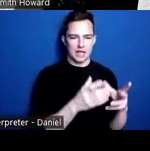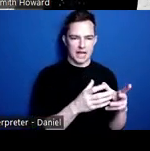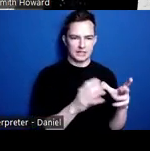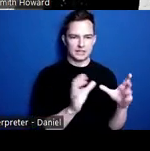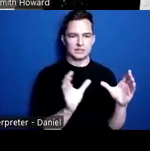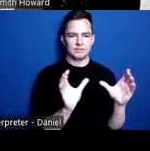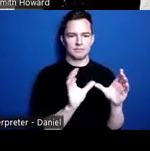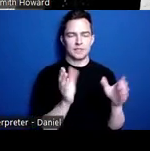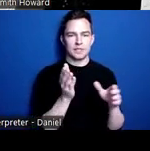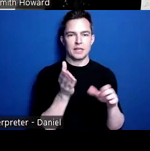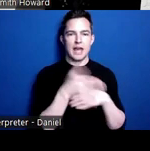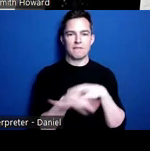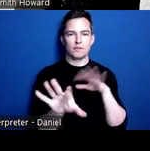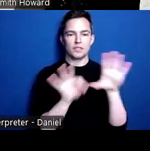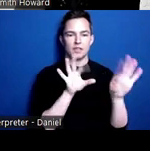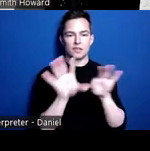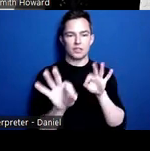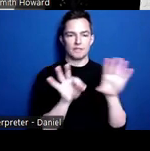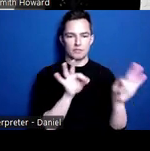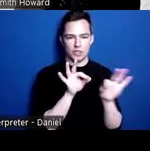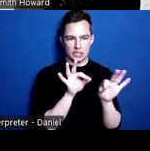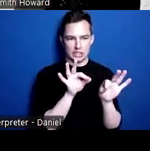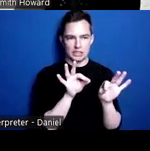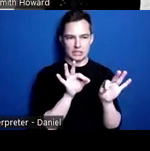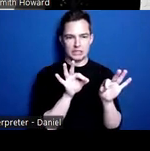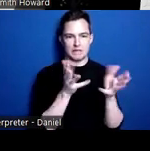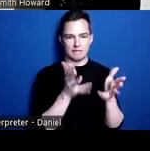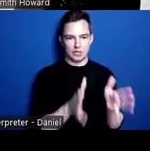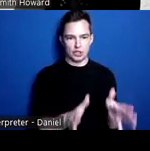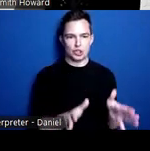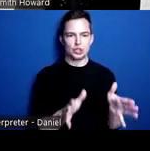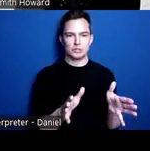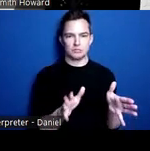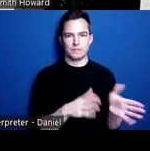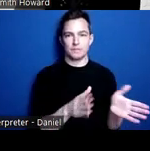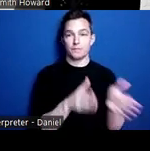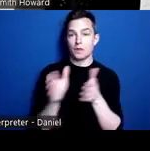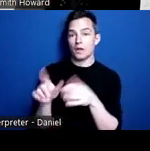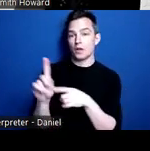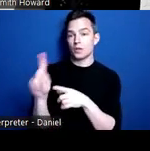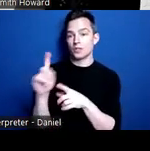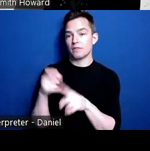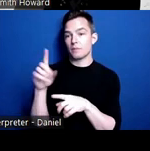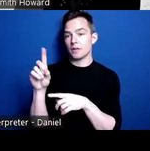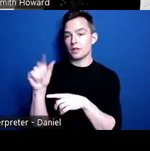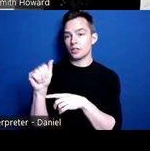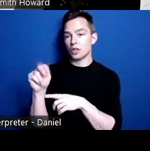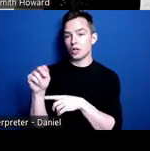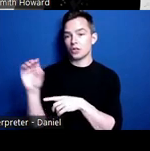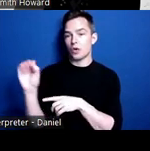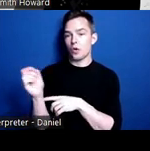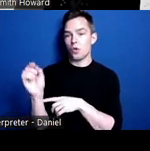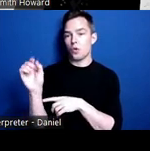after some discovery here, finishing up. And then we got a question from Don O'Brien. Do you